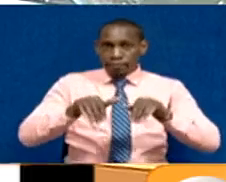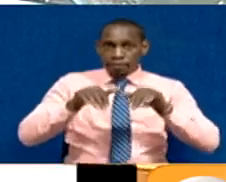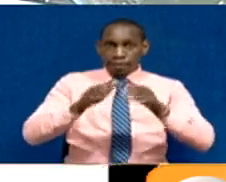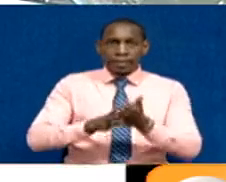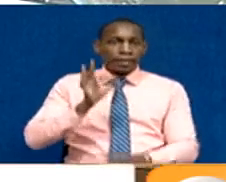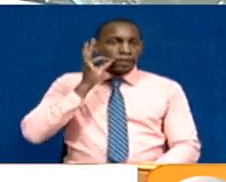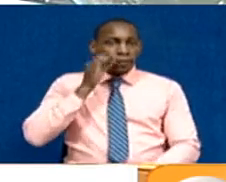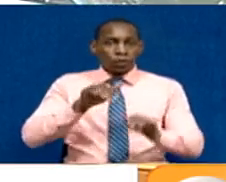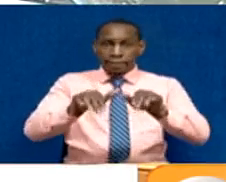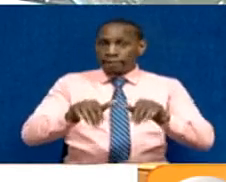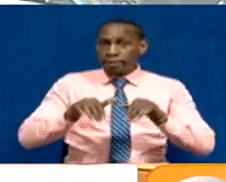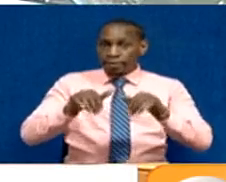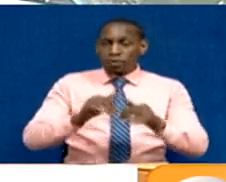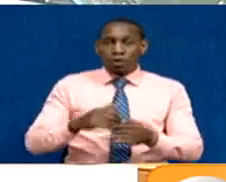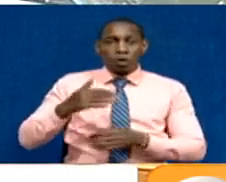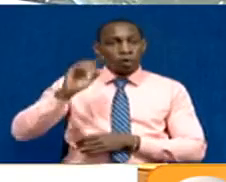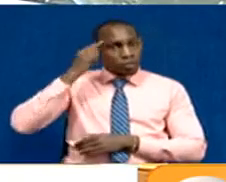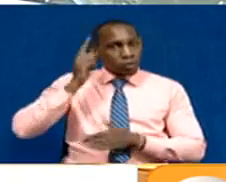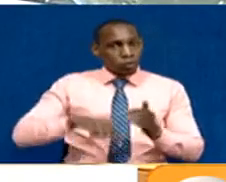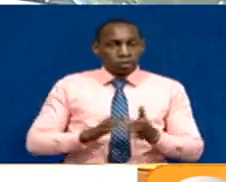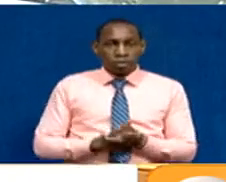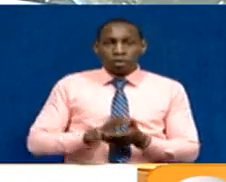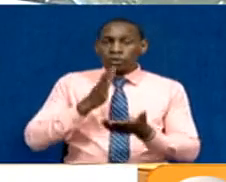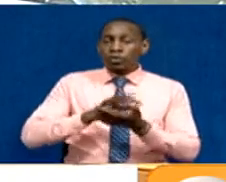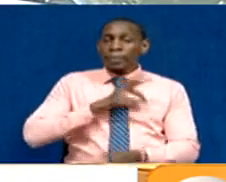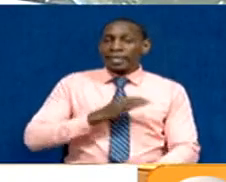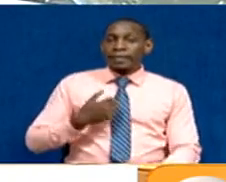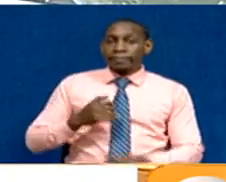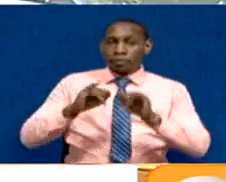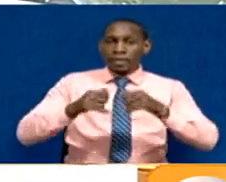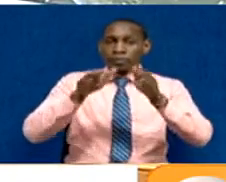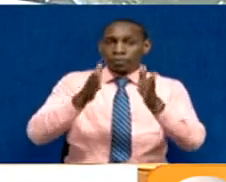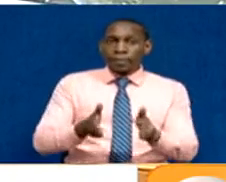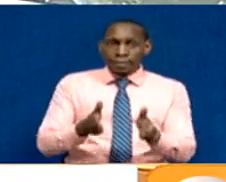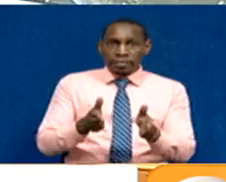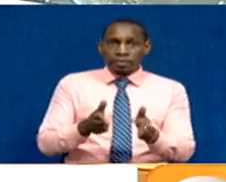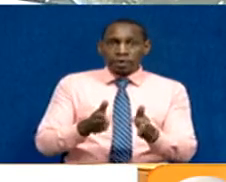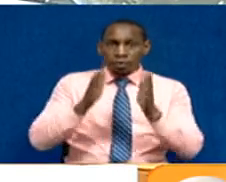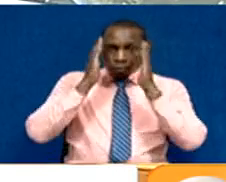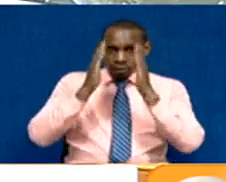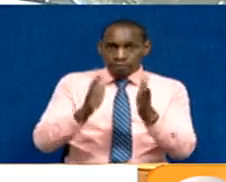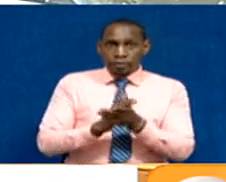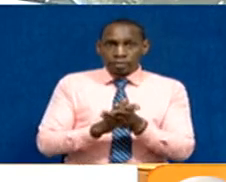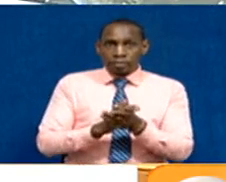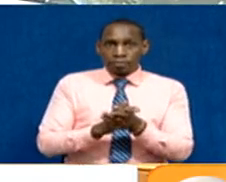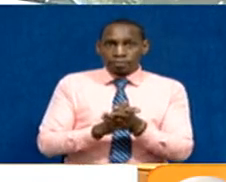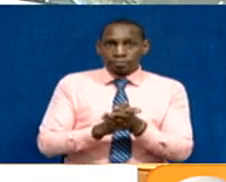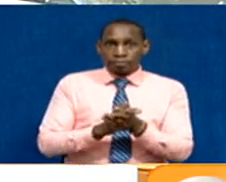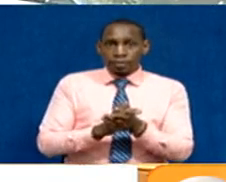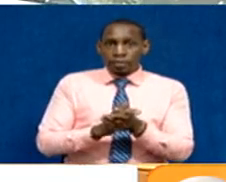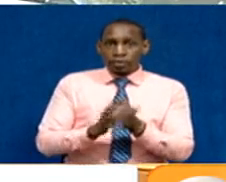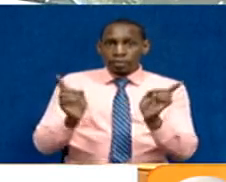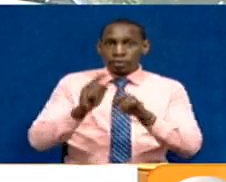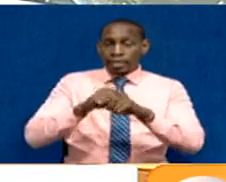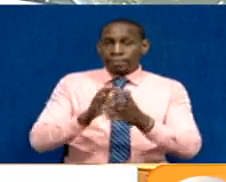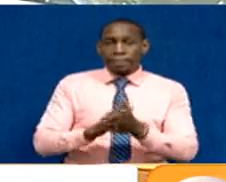Back. Now, fruit farming is often regarded as a sure bet for new farmers or growers keen on recouping returns in a short